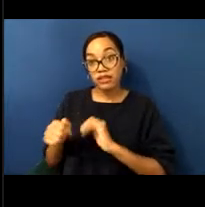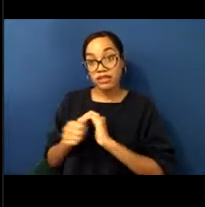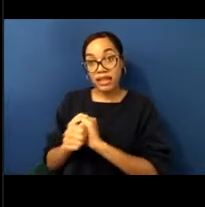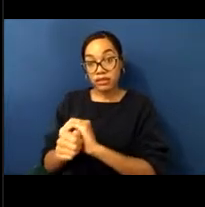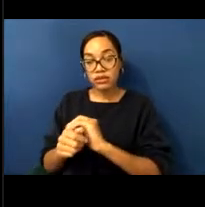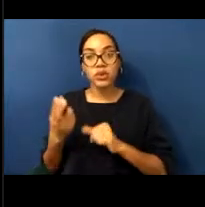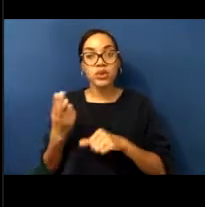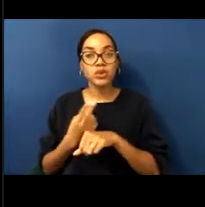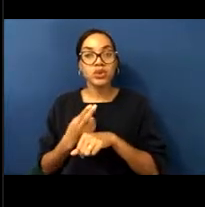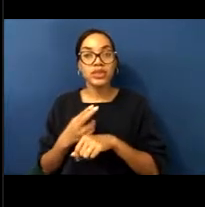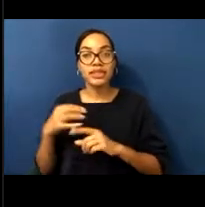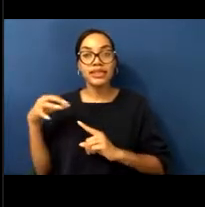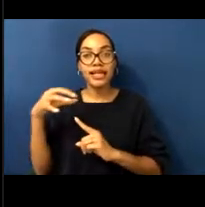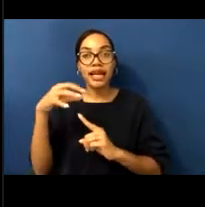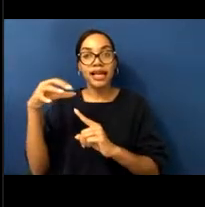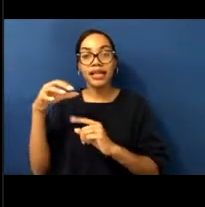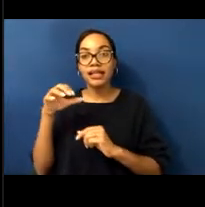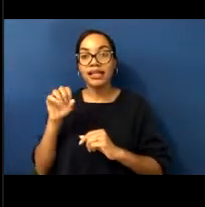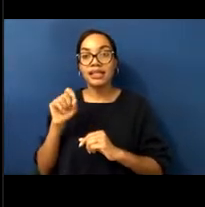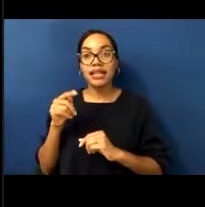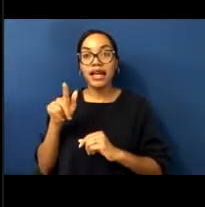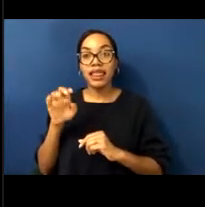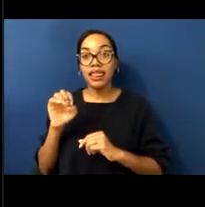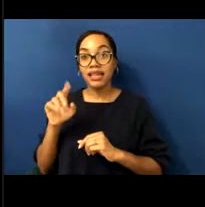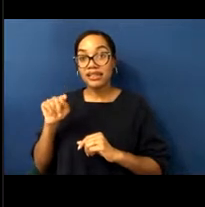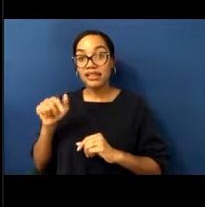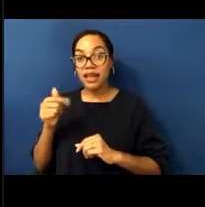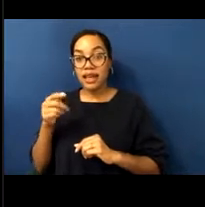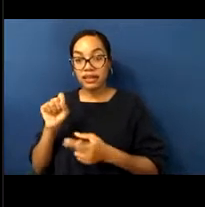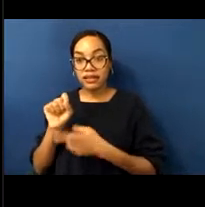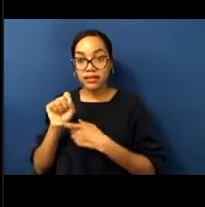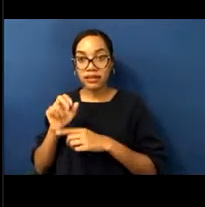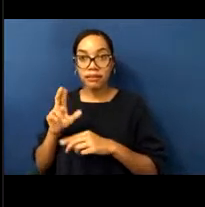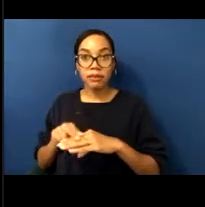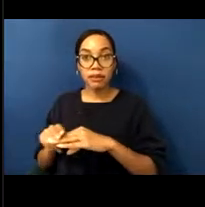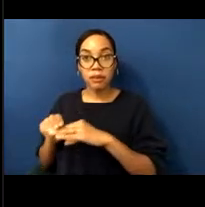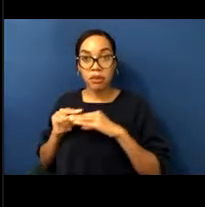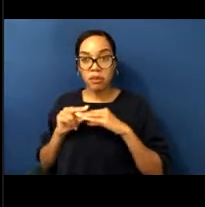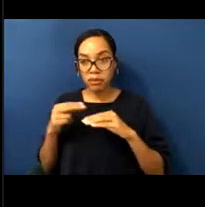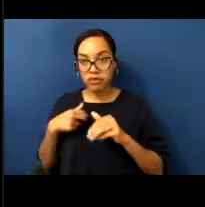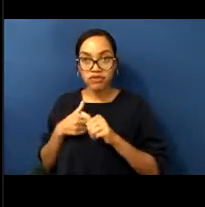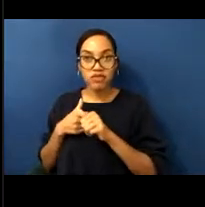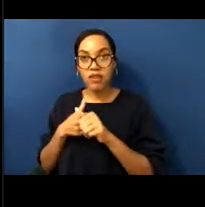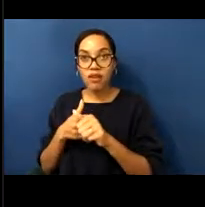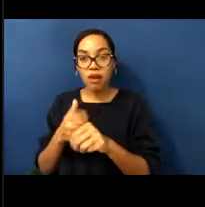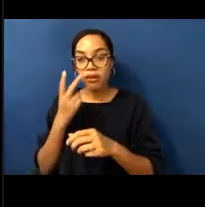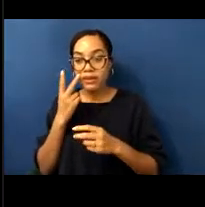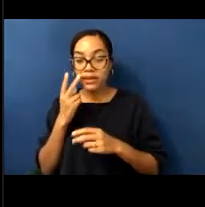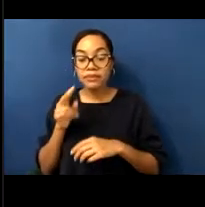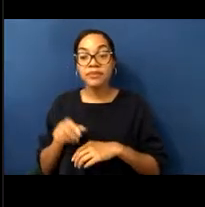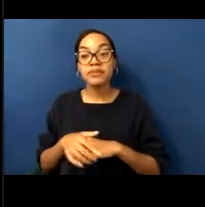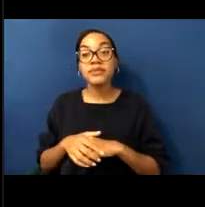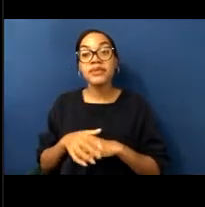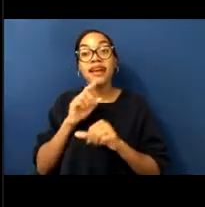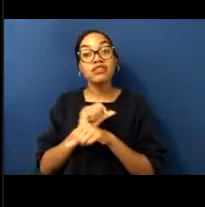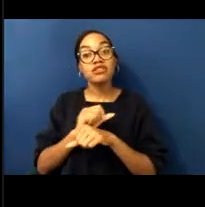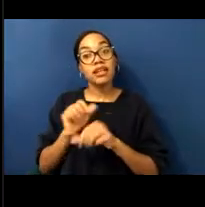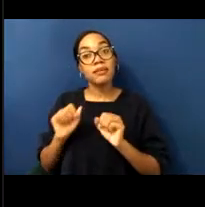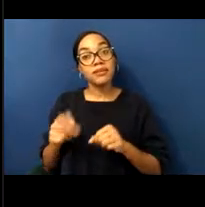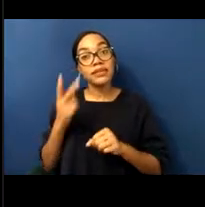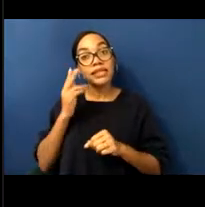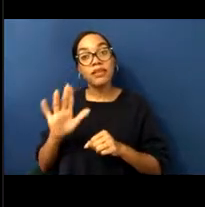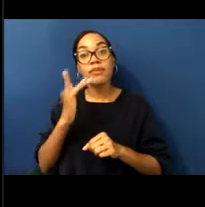tags, we're able to get a sense of what is their preferred water temperature. And so we can build a model just like we did for fish in those earlier